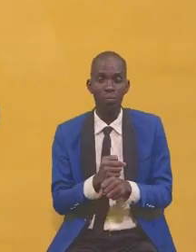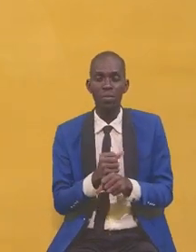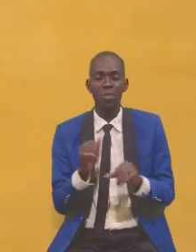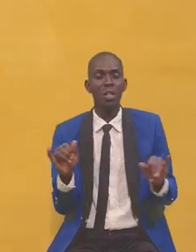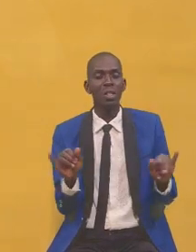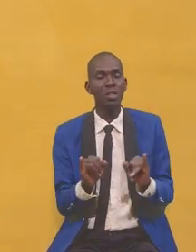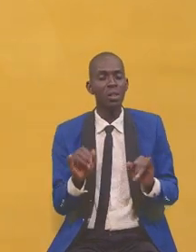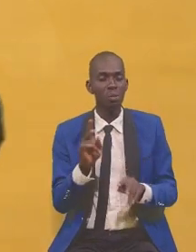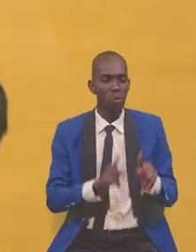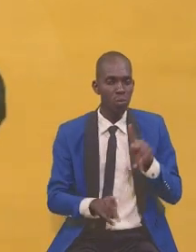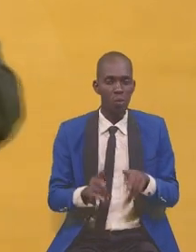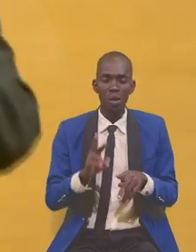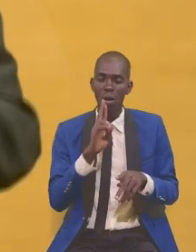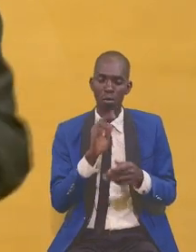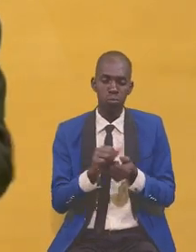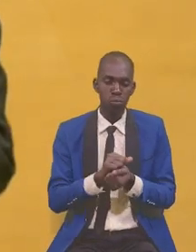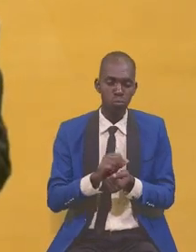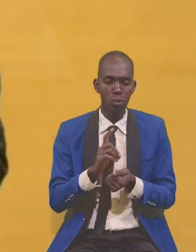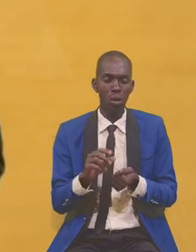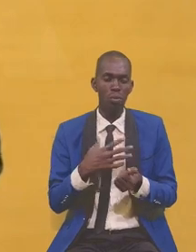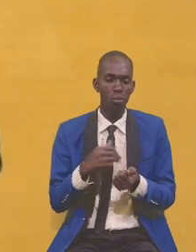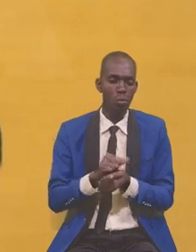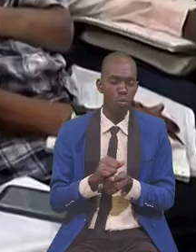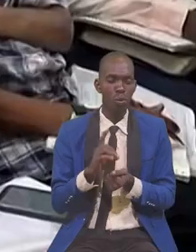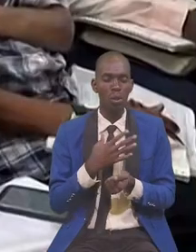are washed and washed and washed all over